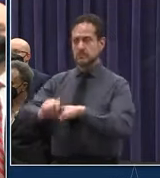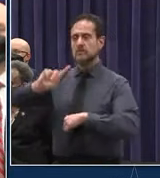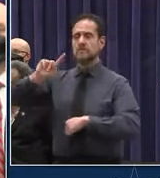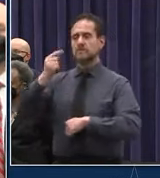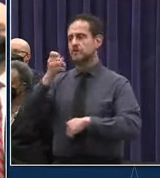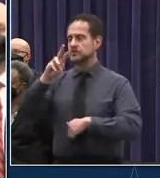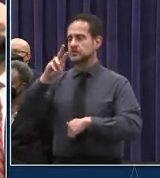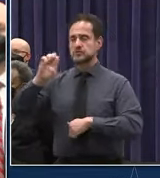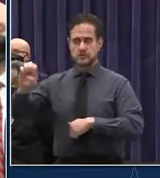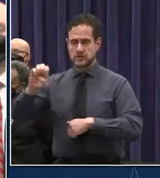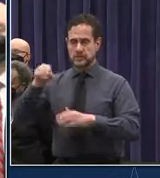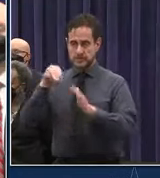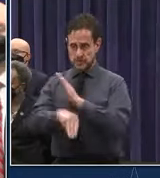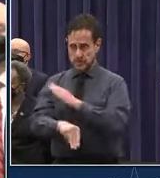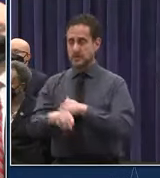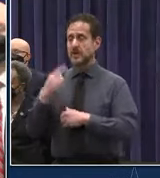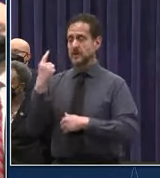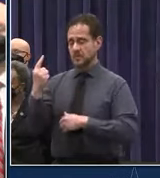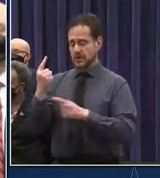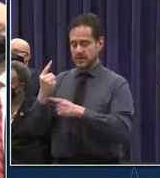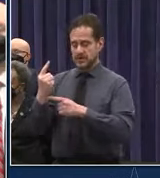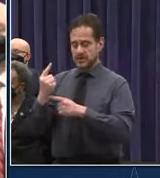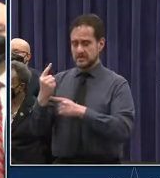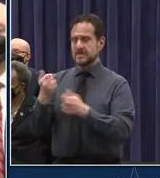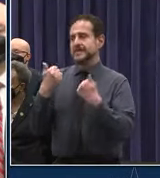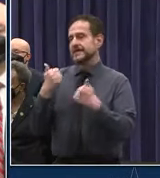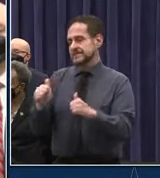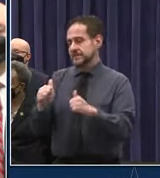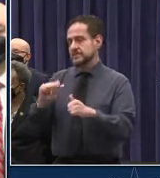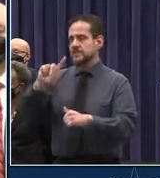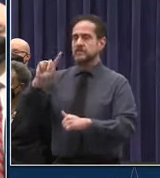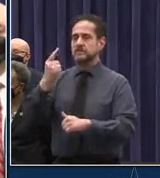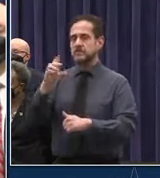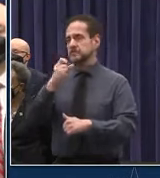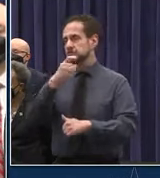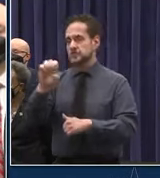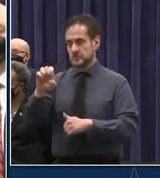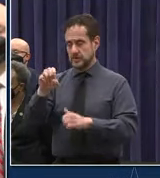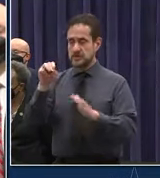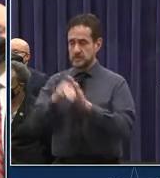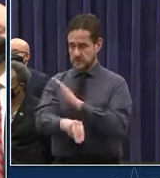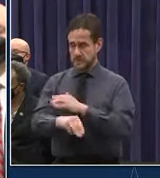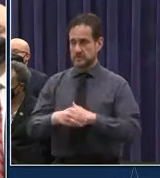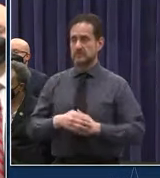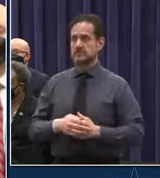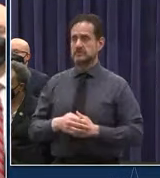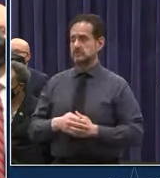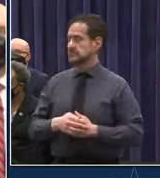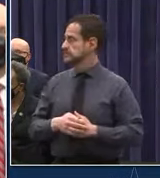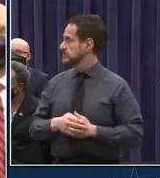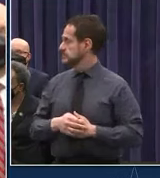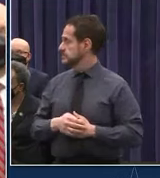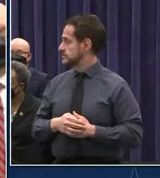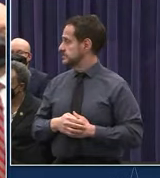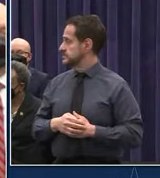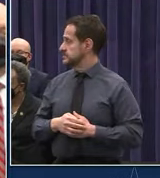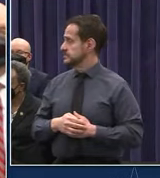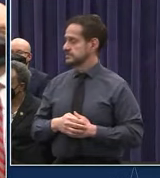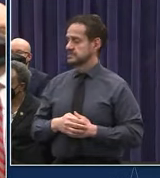one felony count of attempted first-degree murder. In